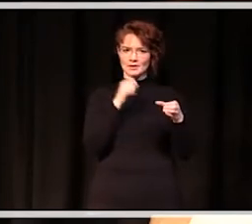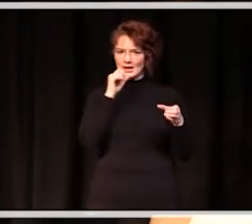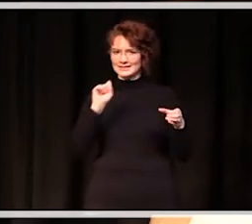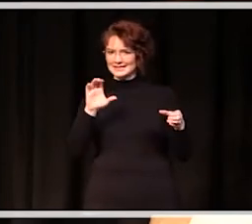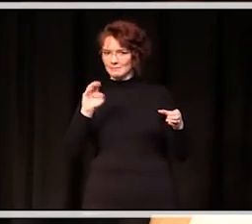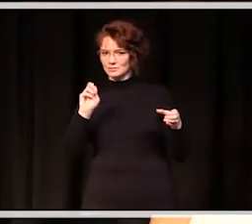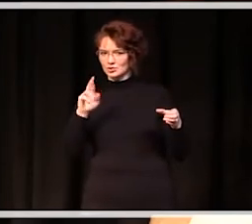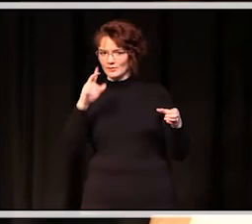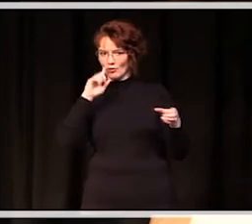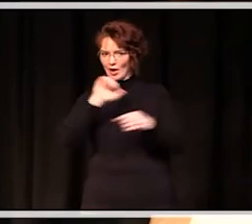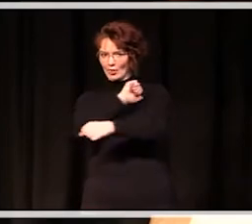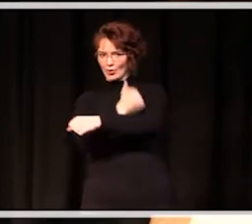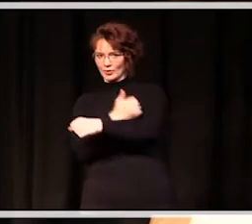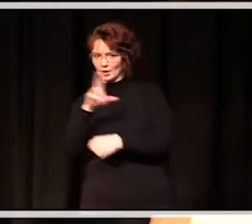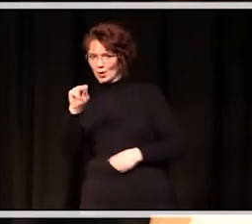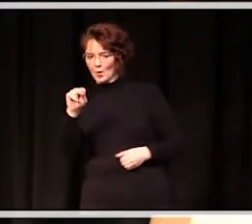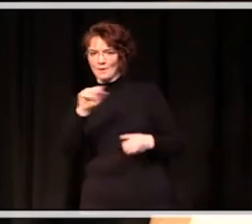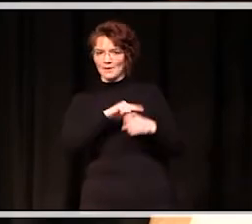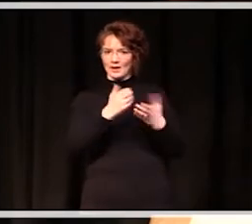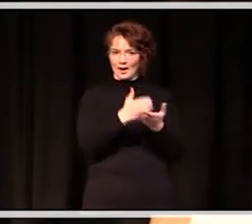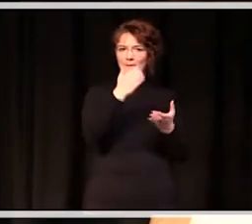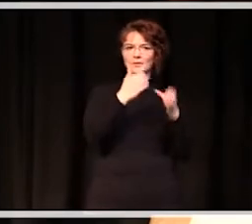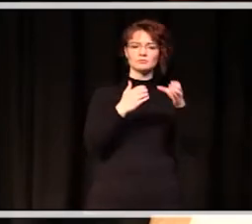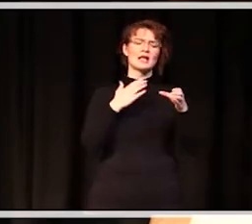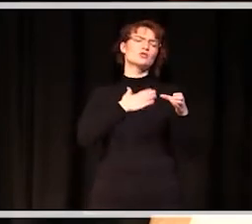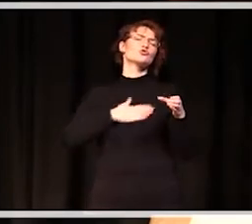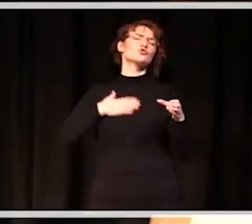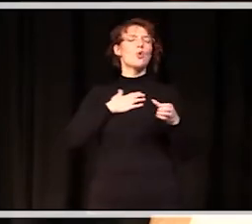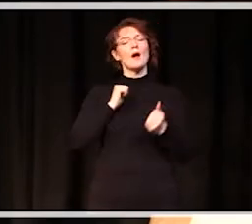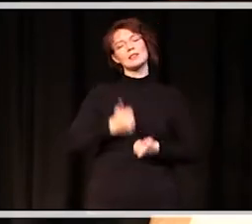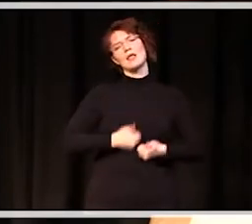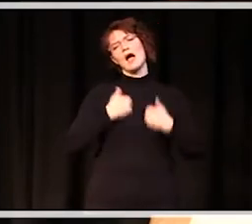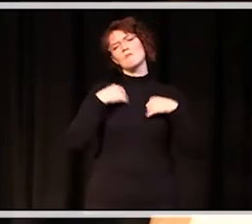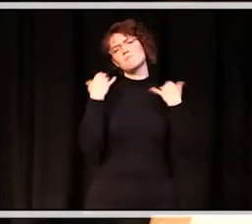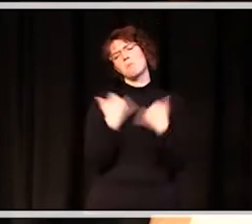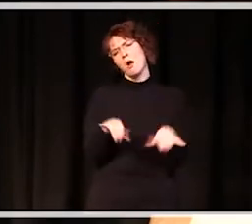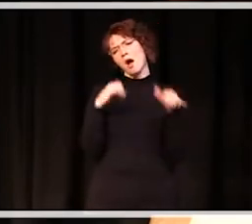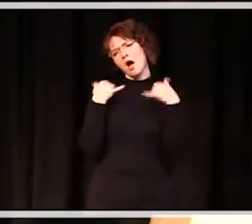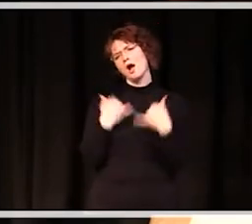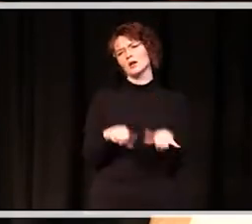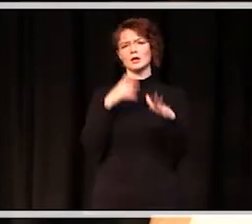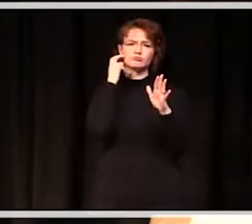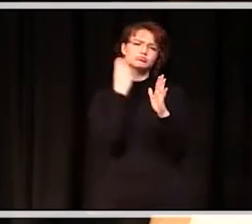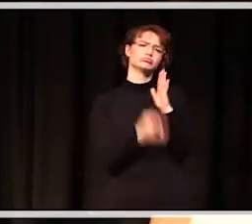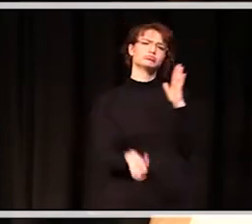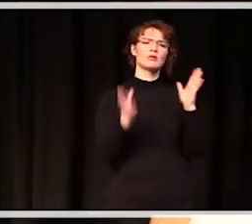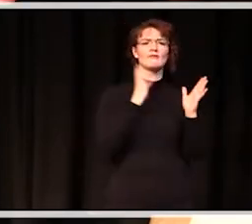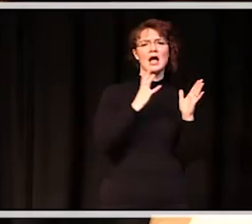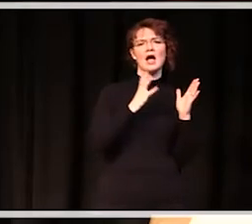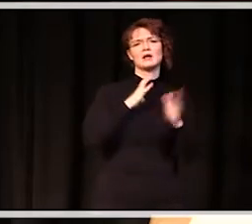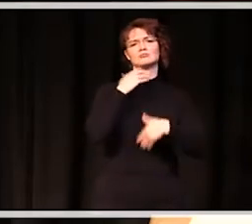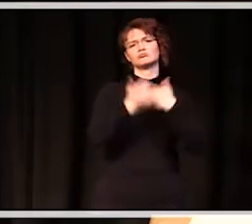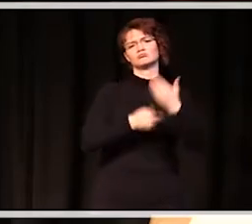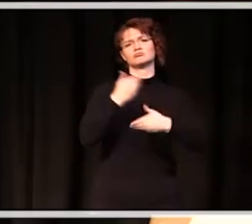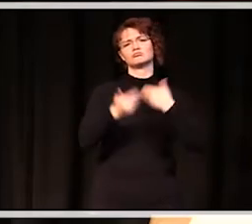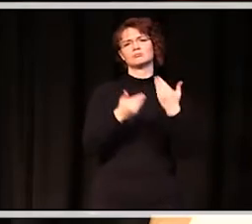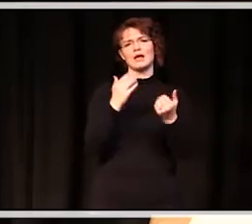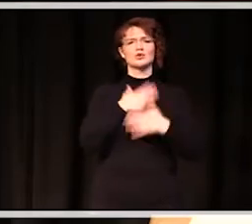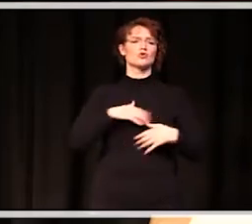cup. It's you know, it's enjoying life. It's partying. It's enjoying all that there